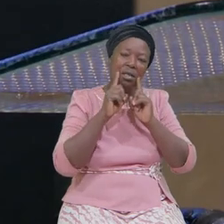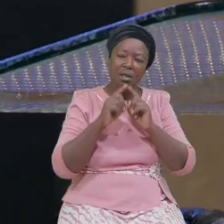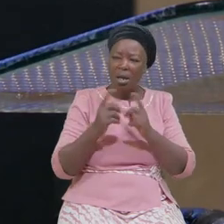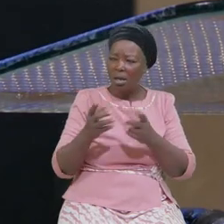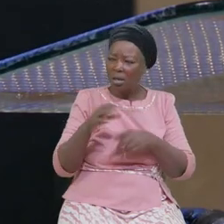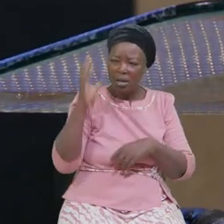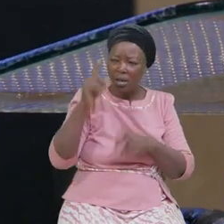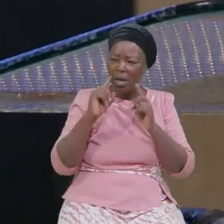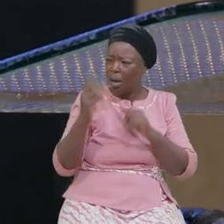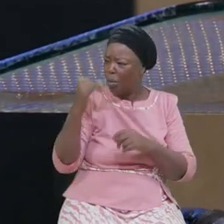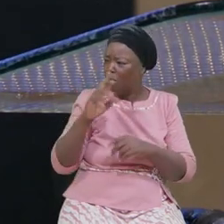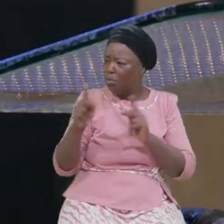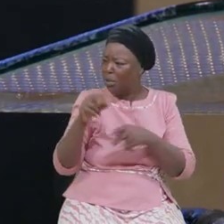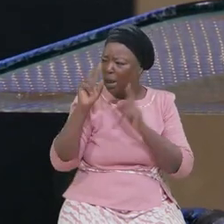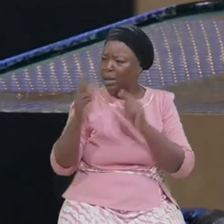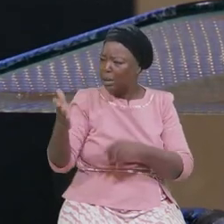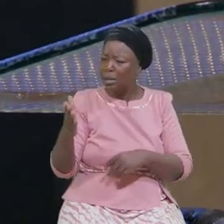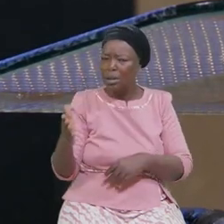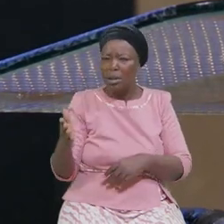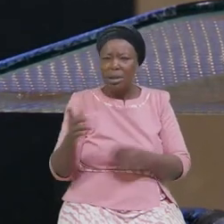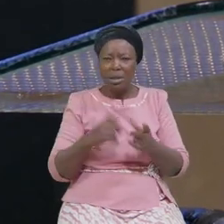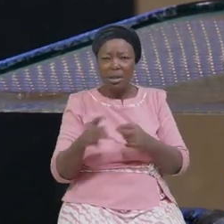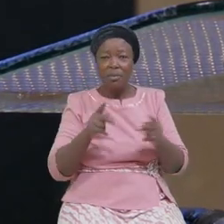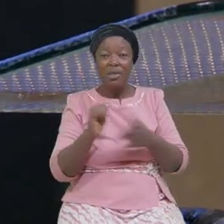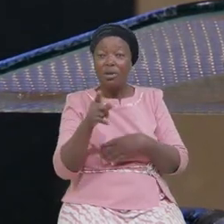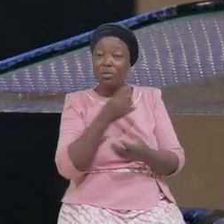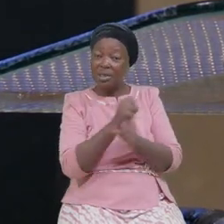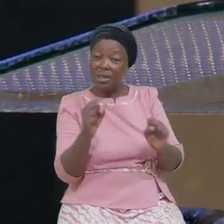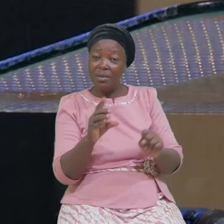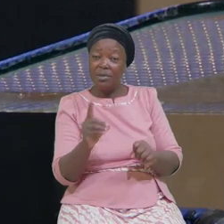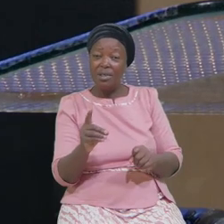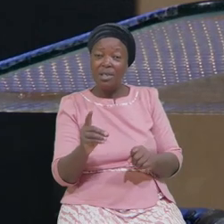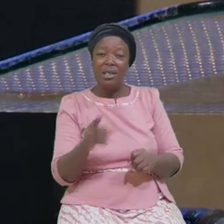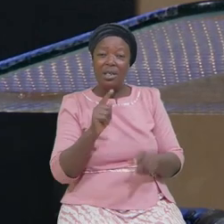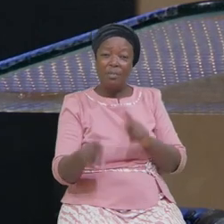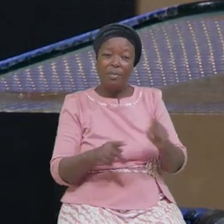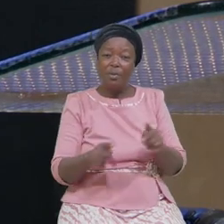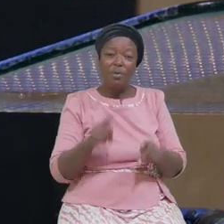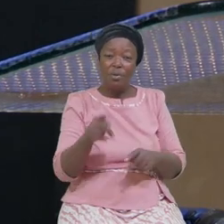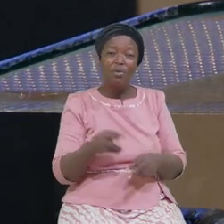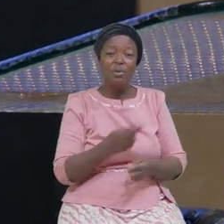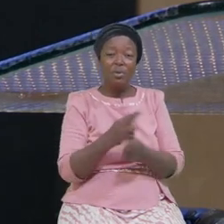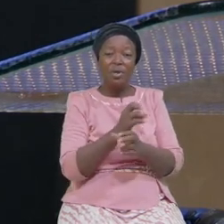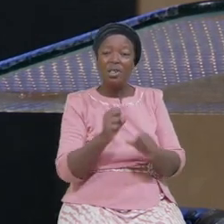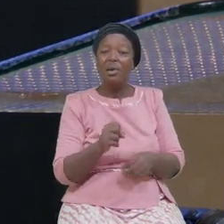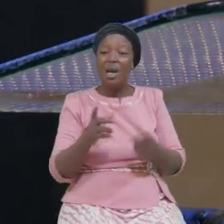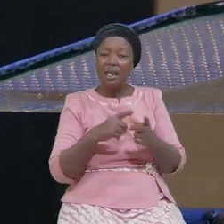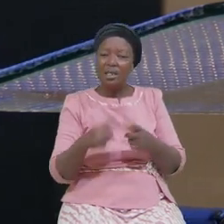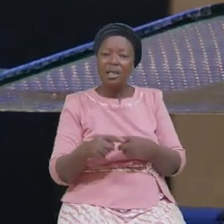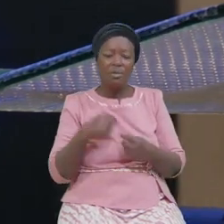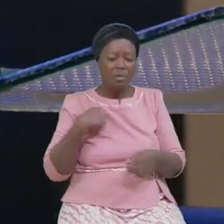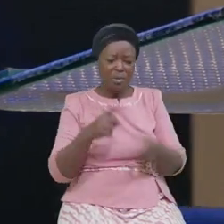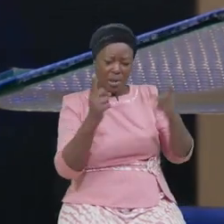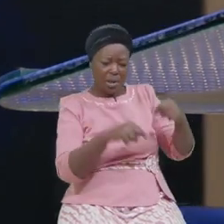what are the people crying there? The people you saved, the people you redeemed, we came